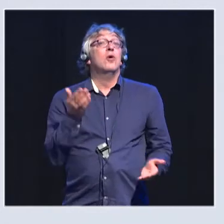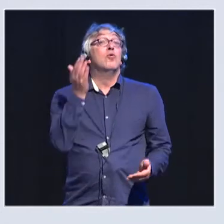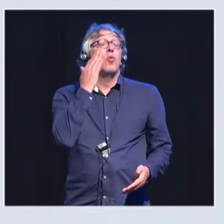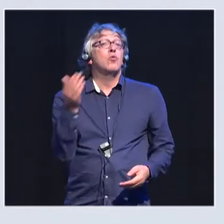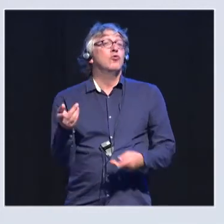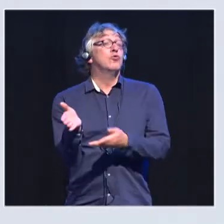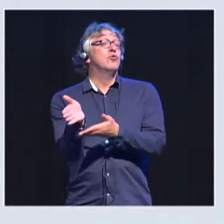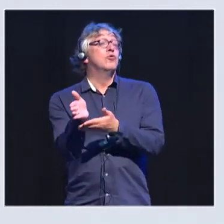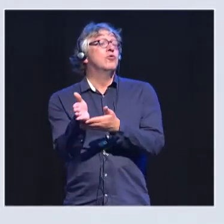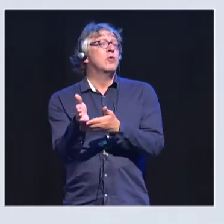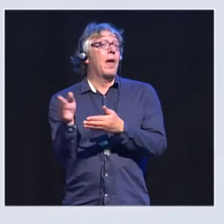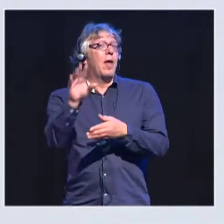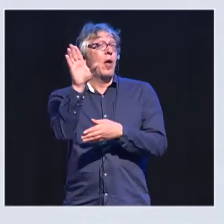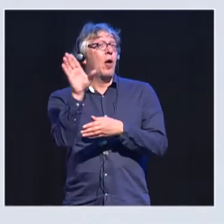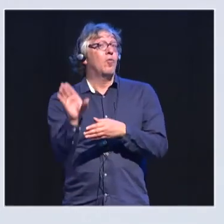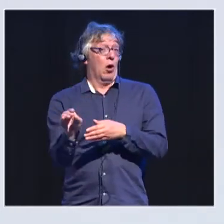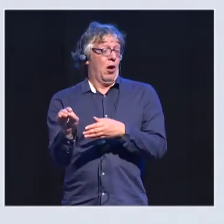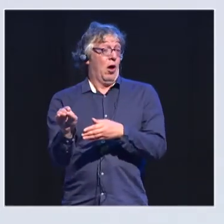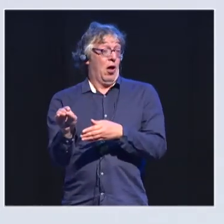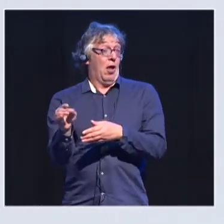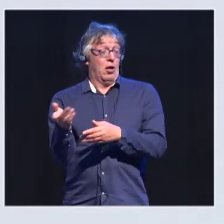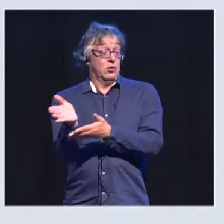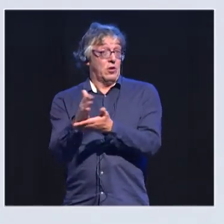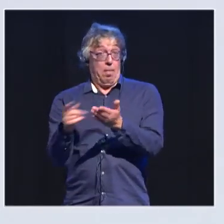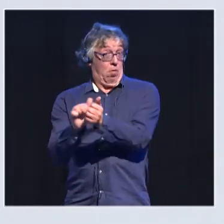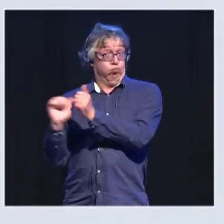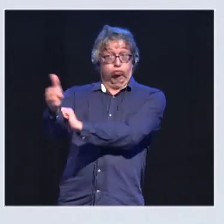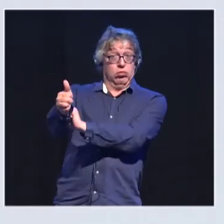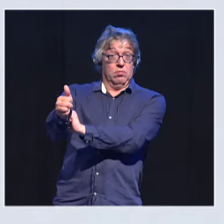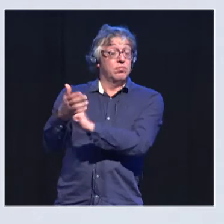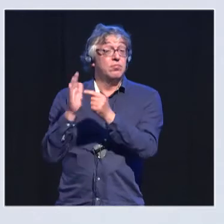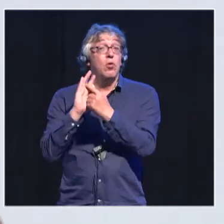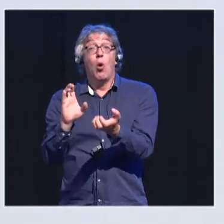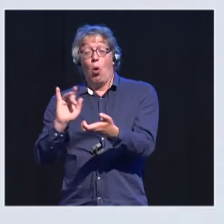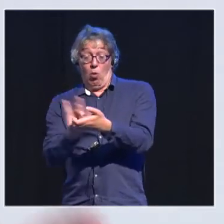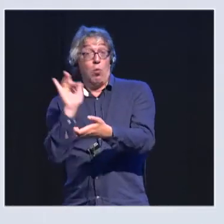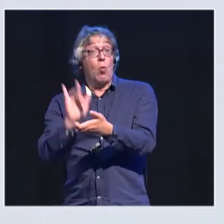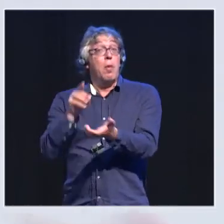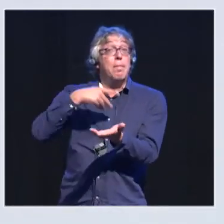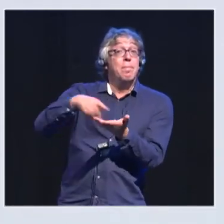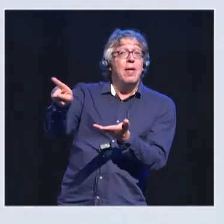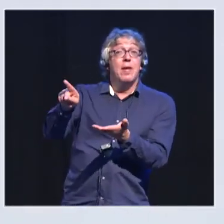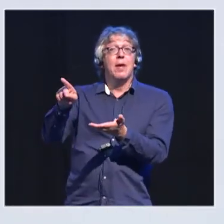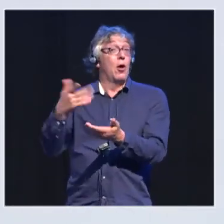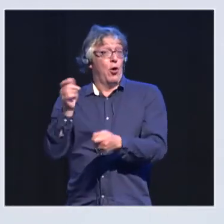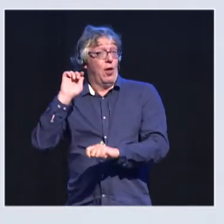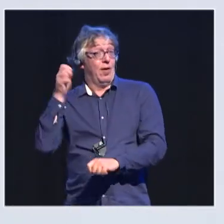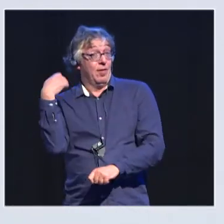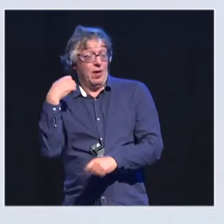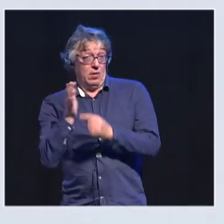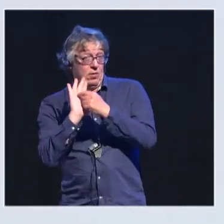is much more developed than Europe, talking about mobile payments and M-Pesa and Kenya, for